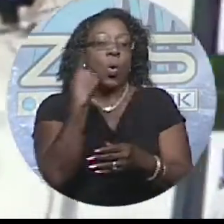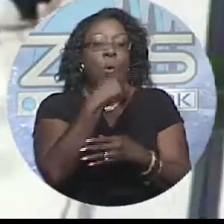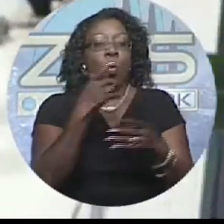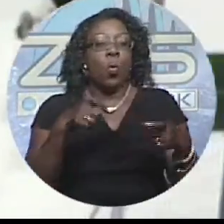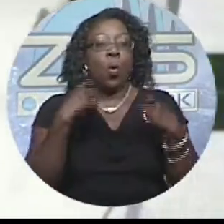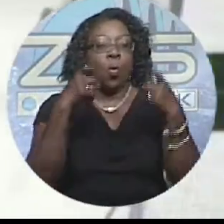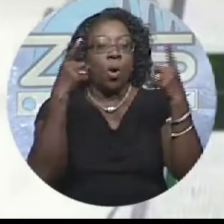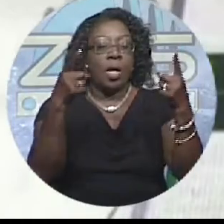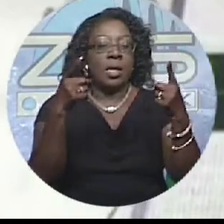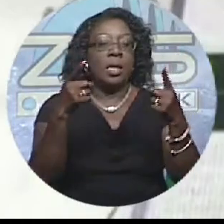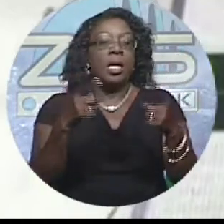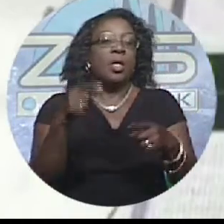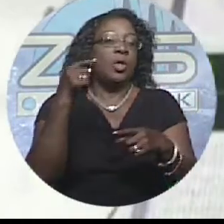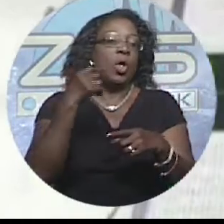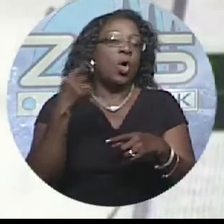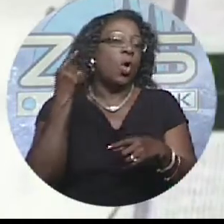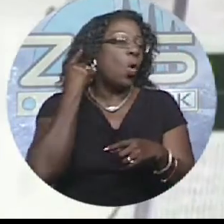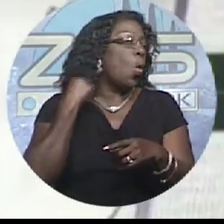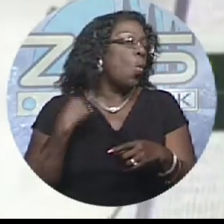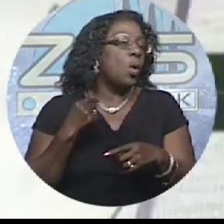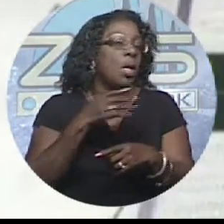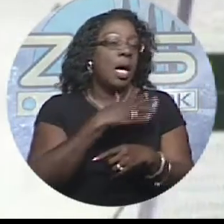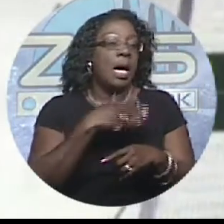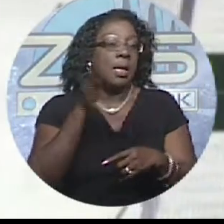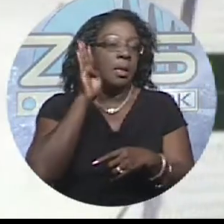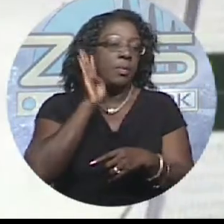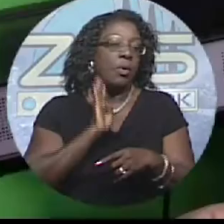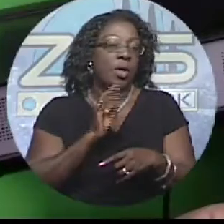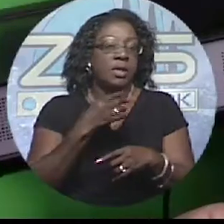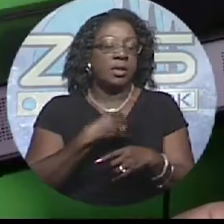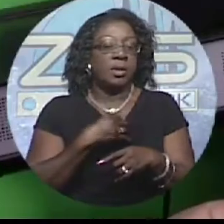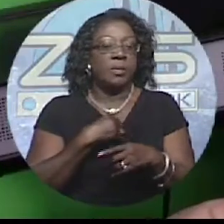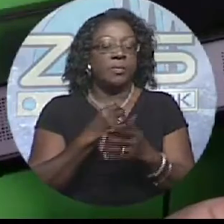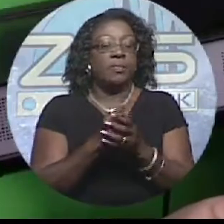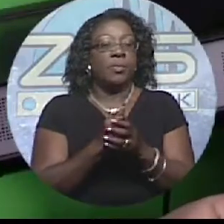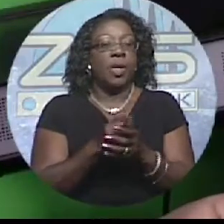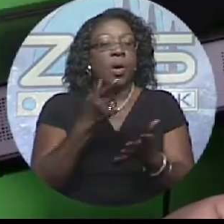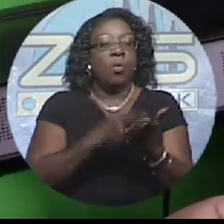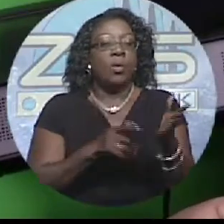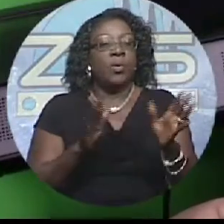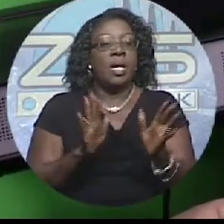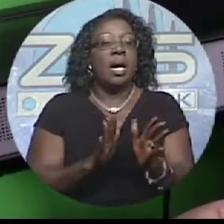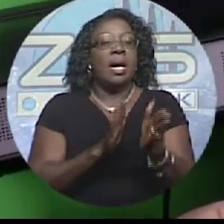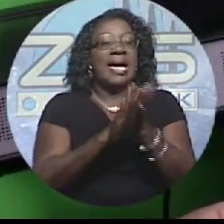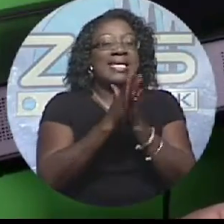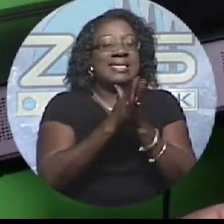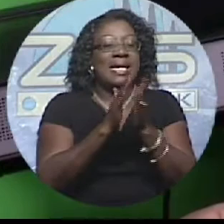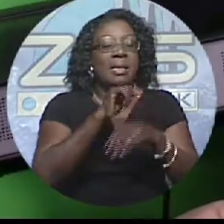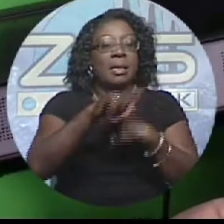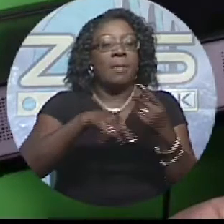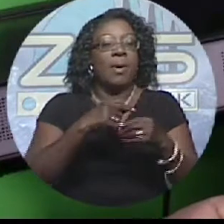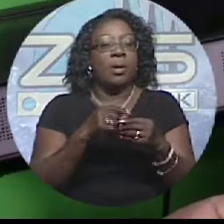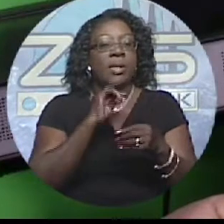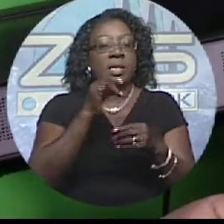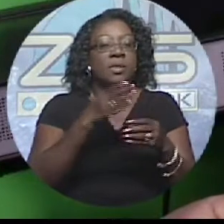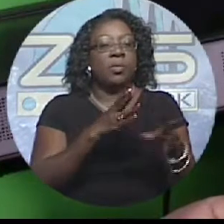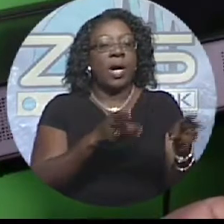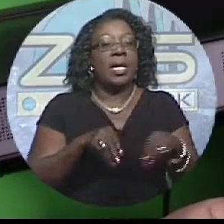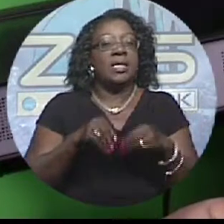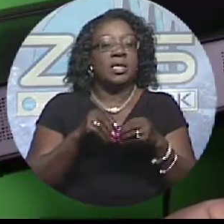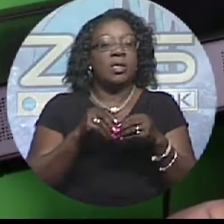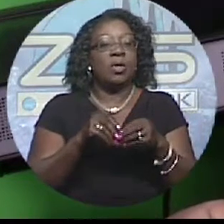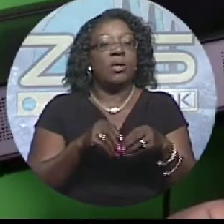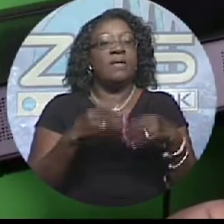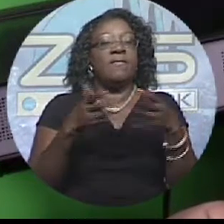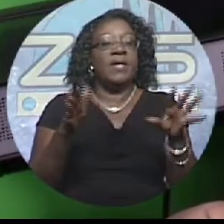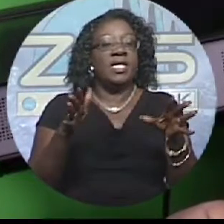Games. The Bahamas is currently ranked 14th overall in the medal chart. And what we're excited about is that while she's already achieved 2A